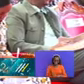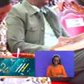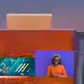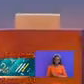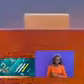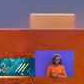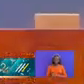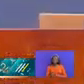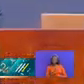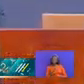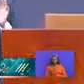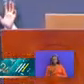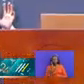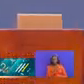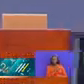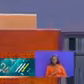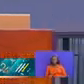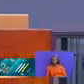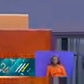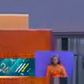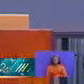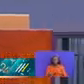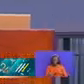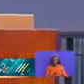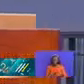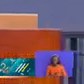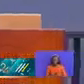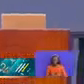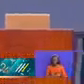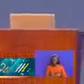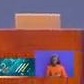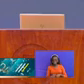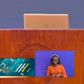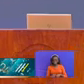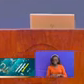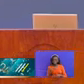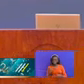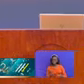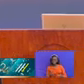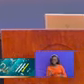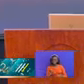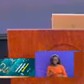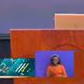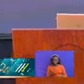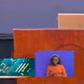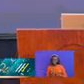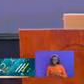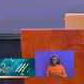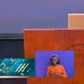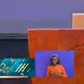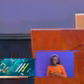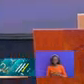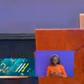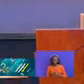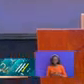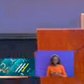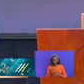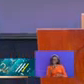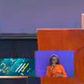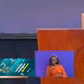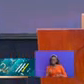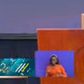generation and say wait a minute why are they like this the sons of isaka